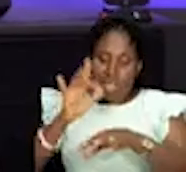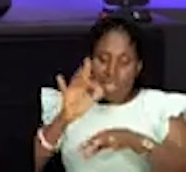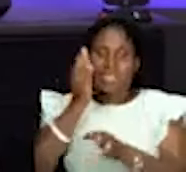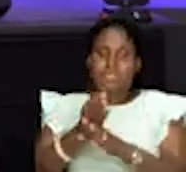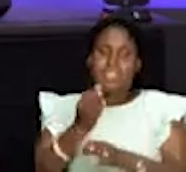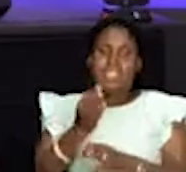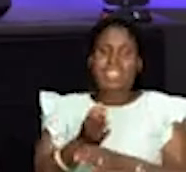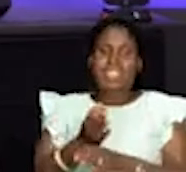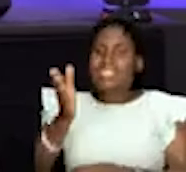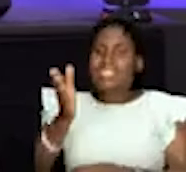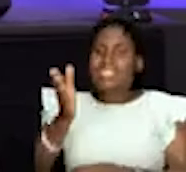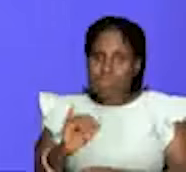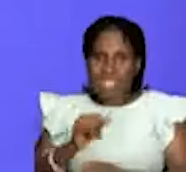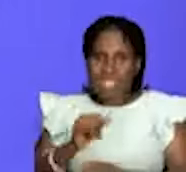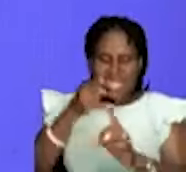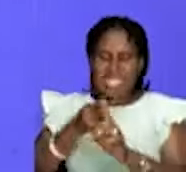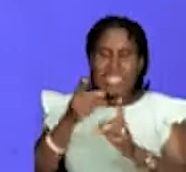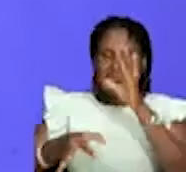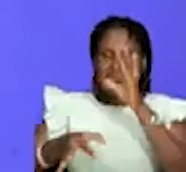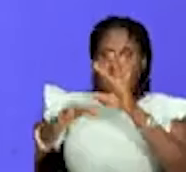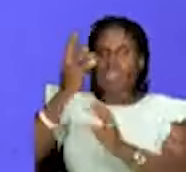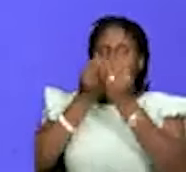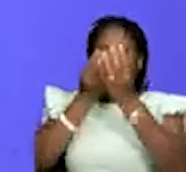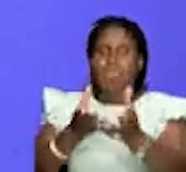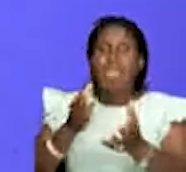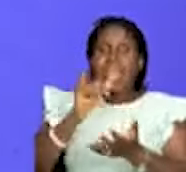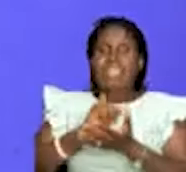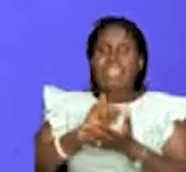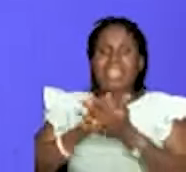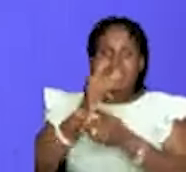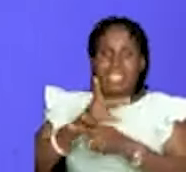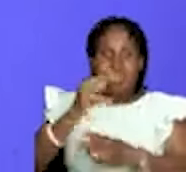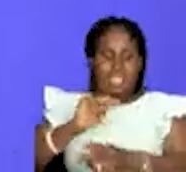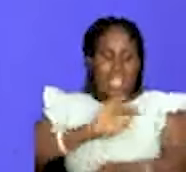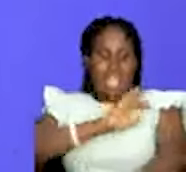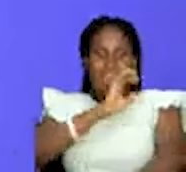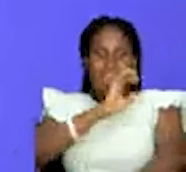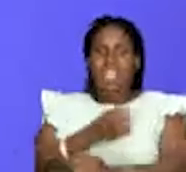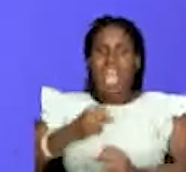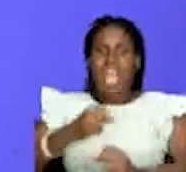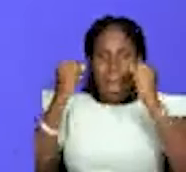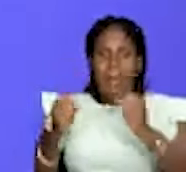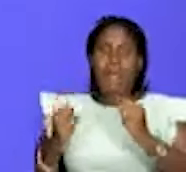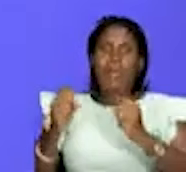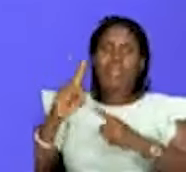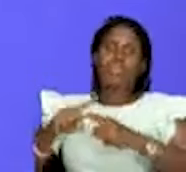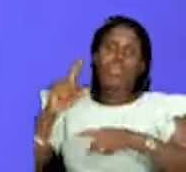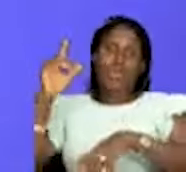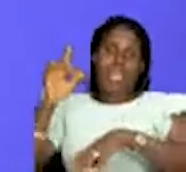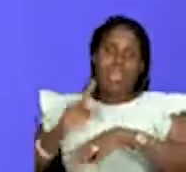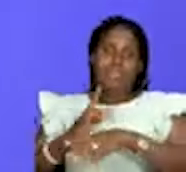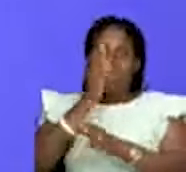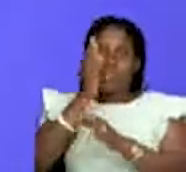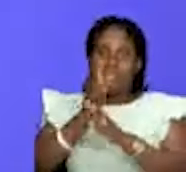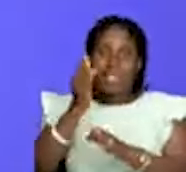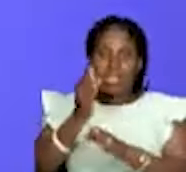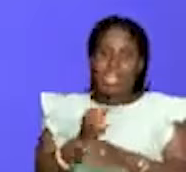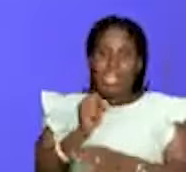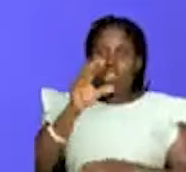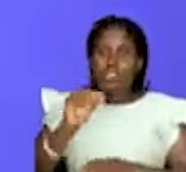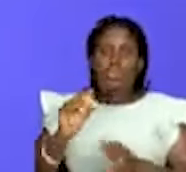spiritual information that sustains the energy and the power to impart faith. Are we together now? So the Bible